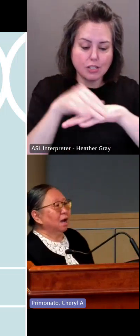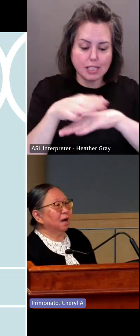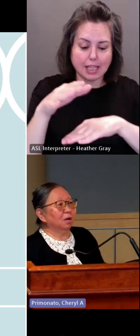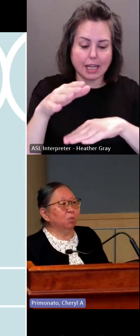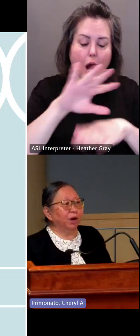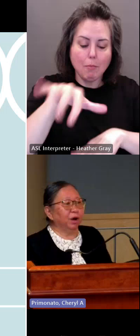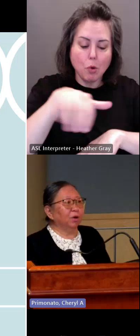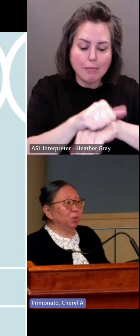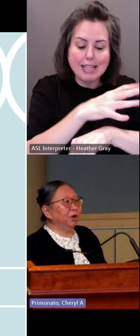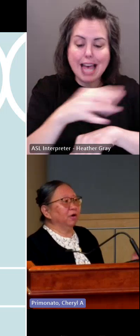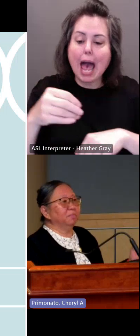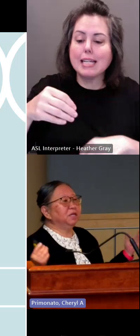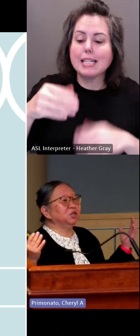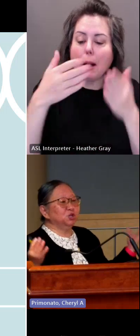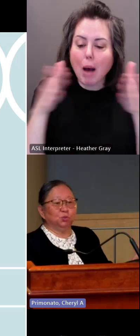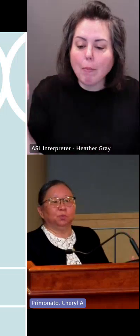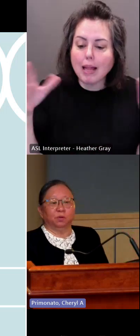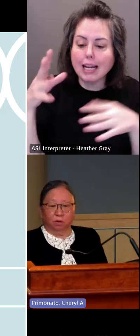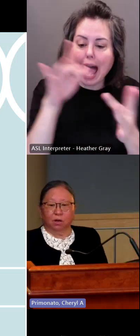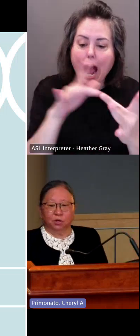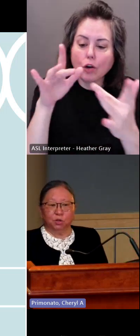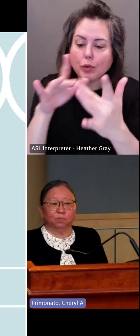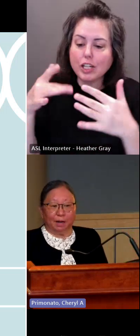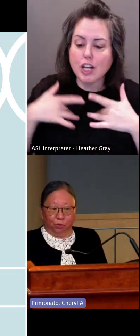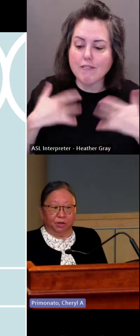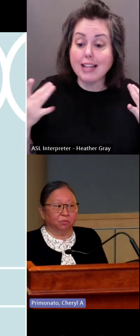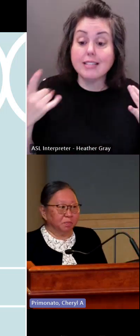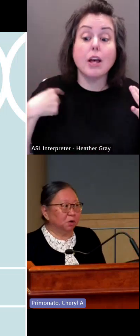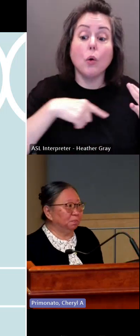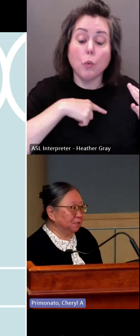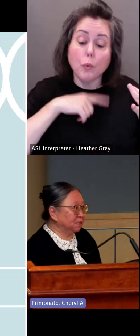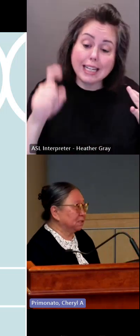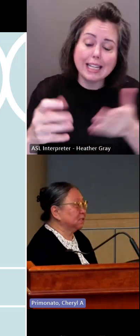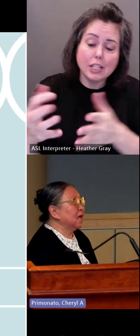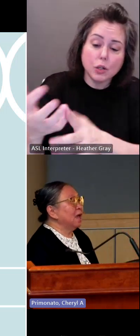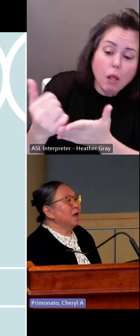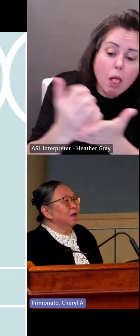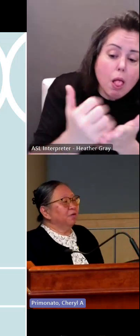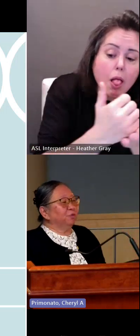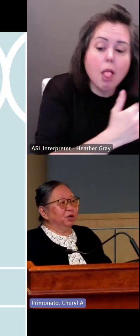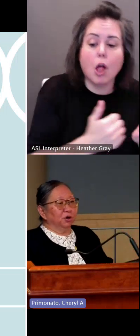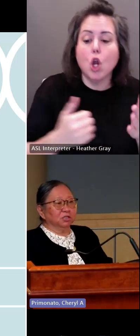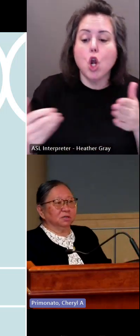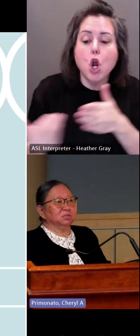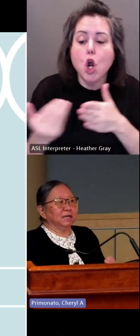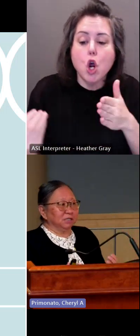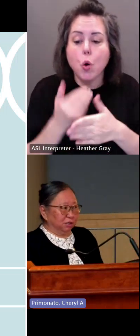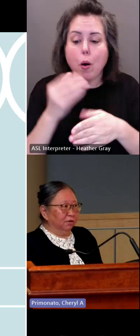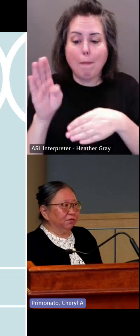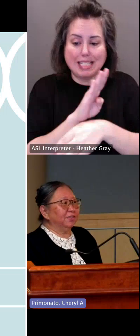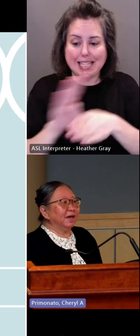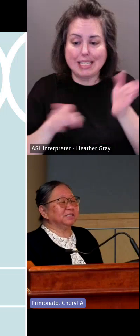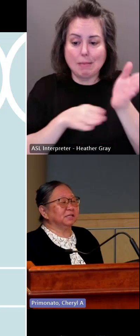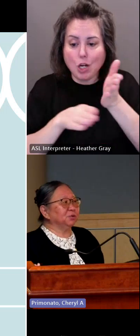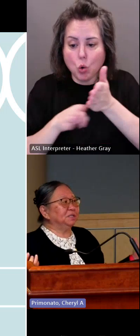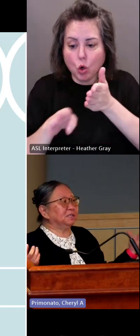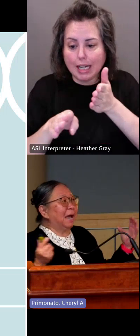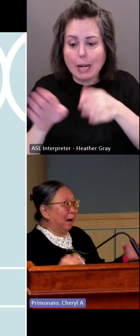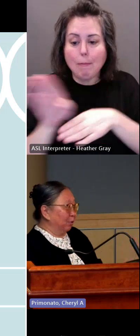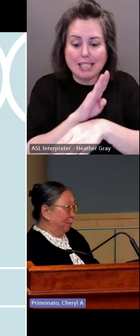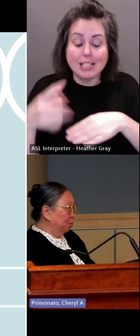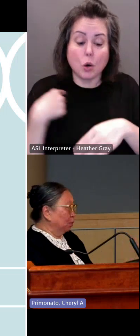events, where we are meeting new minority and women-owned businesses, if we encourage them to get certified, that